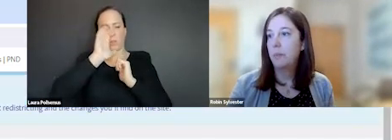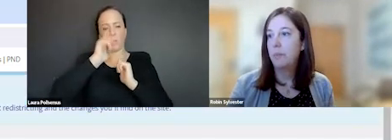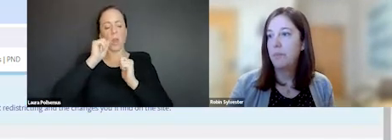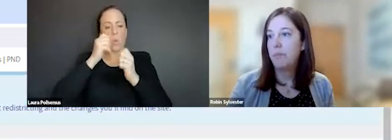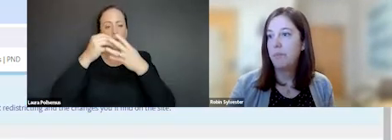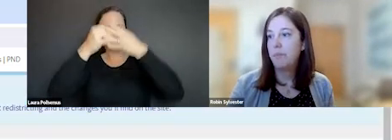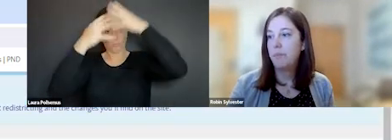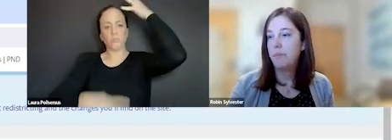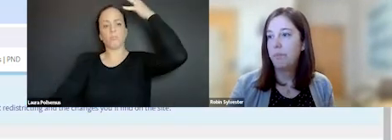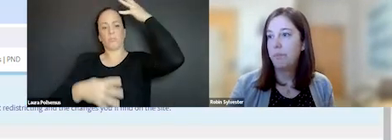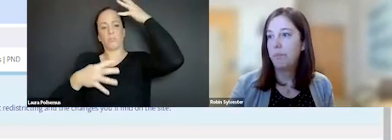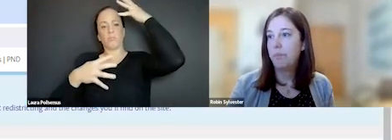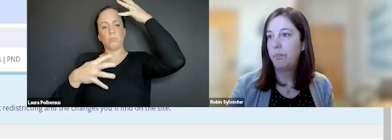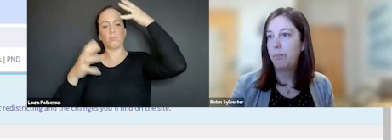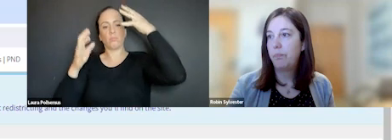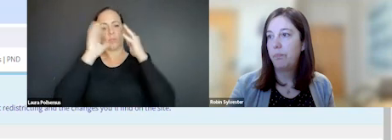search.